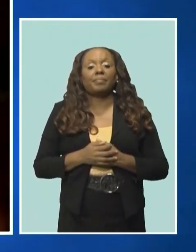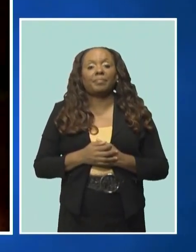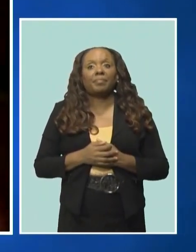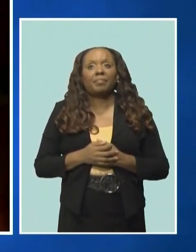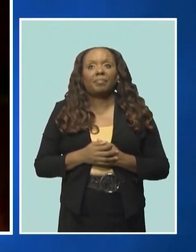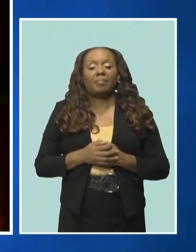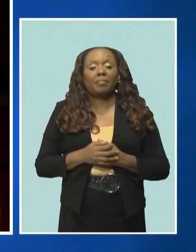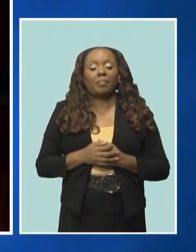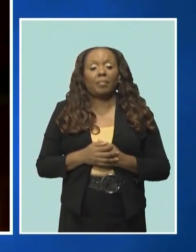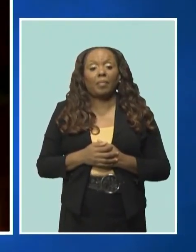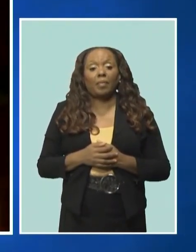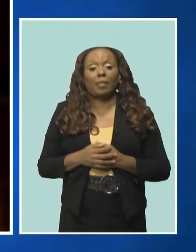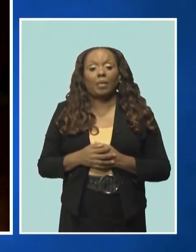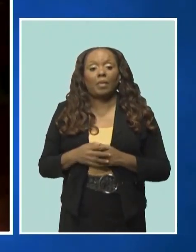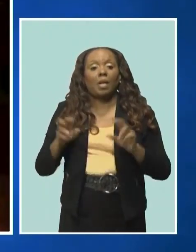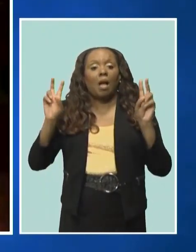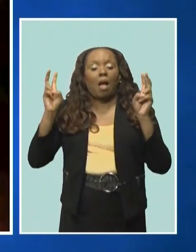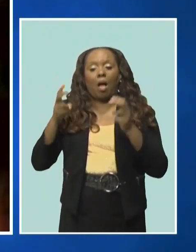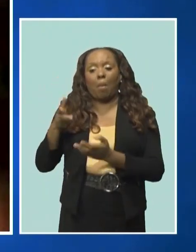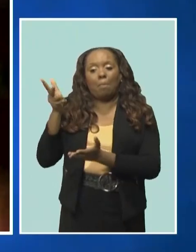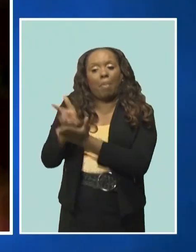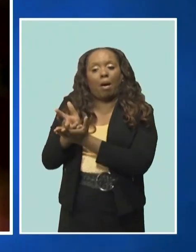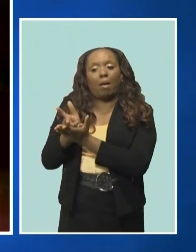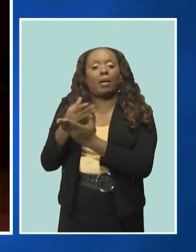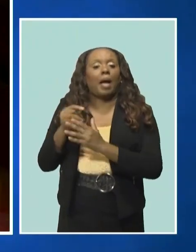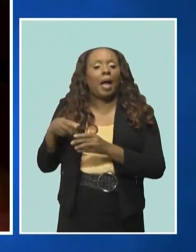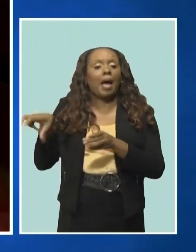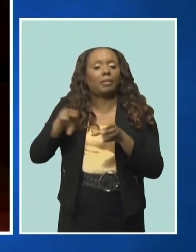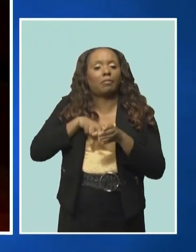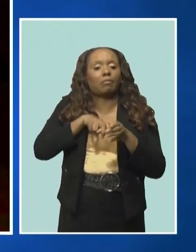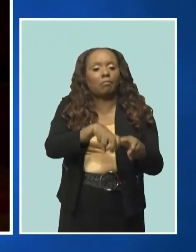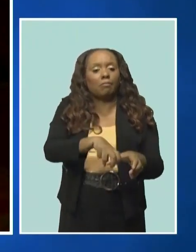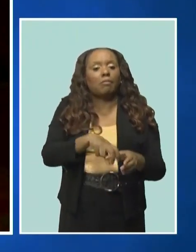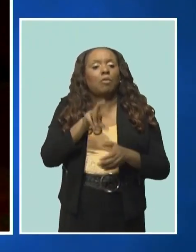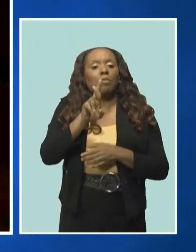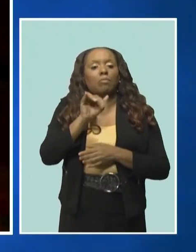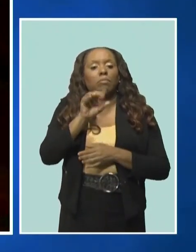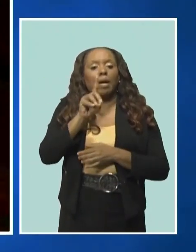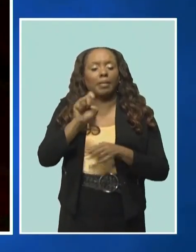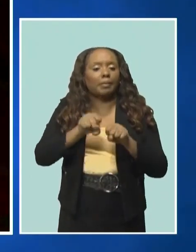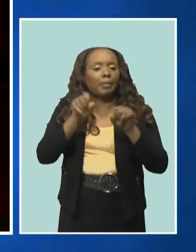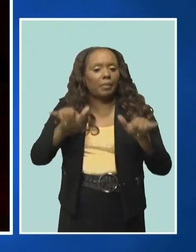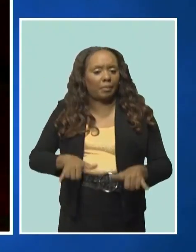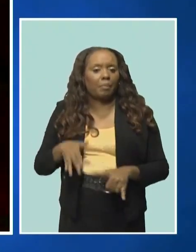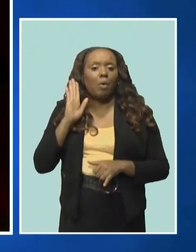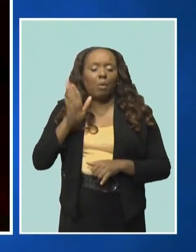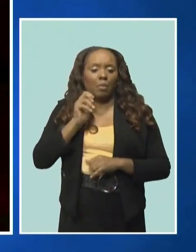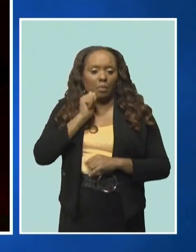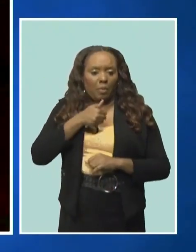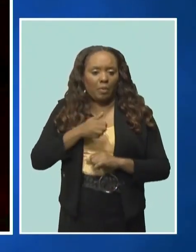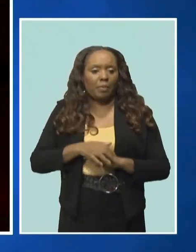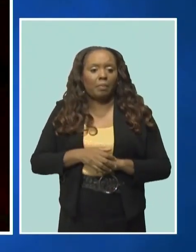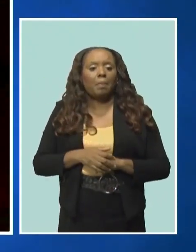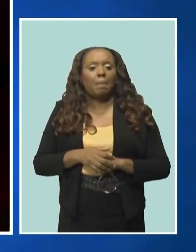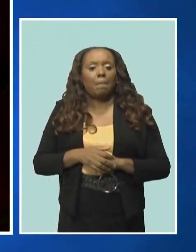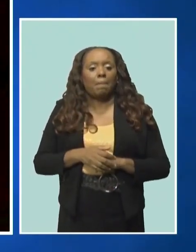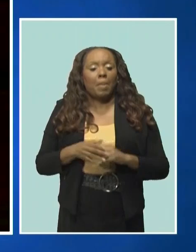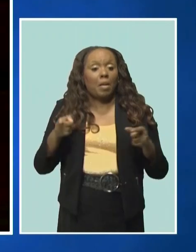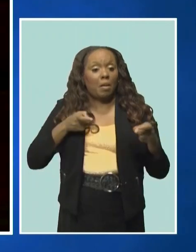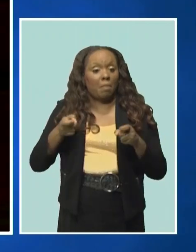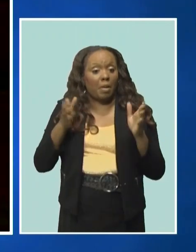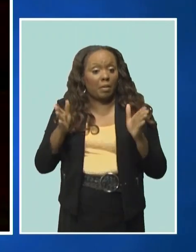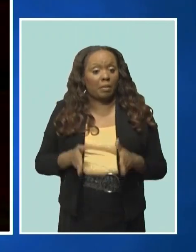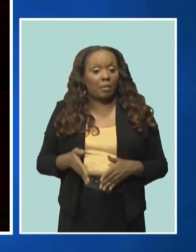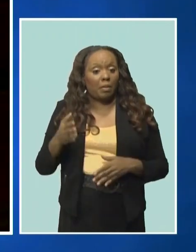Now, the park and race system will also be in full effect tomorrow for that World Cup final. Manager of Marketing and Corporate Communications